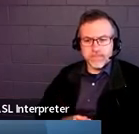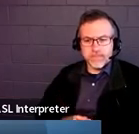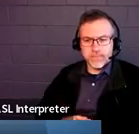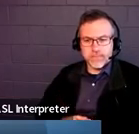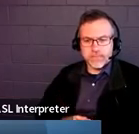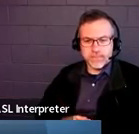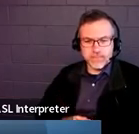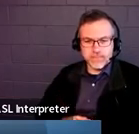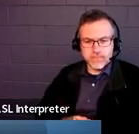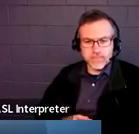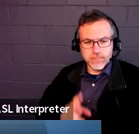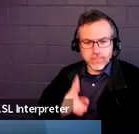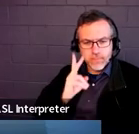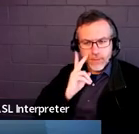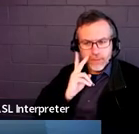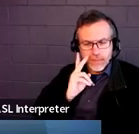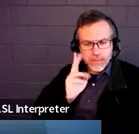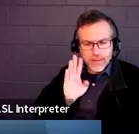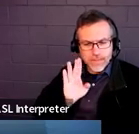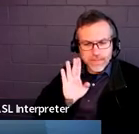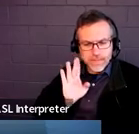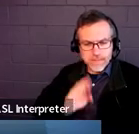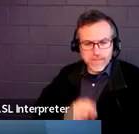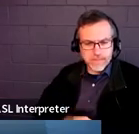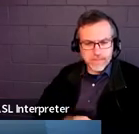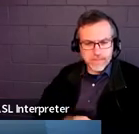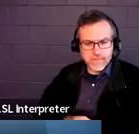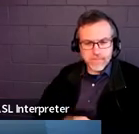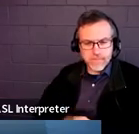Let me see, what didn't I mention over here?